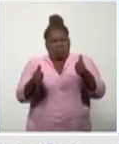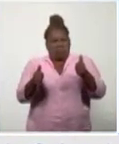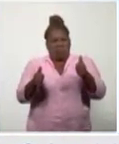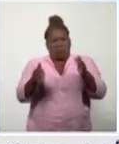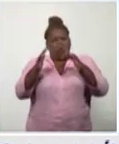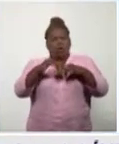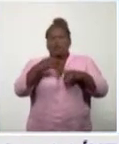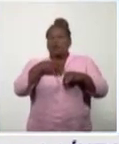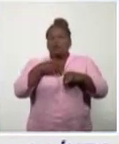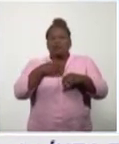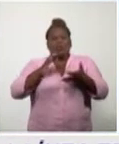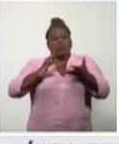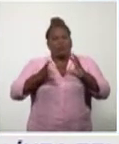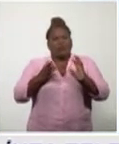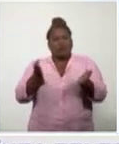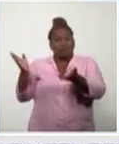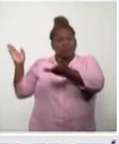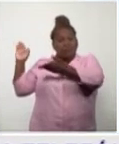evolution.